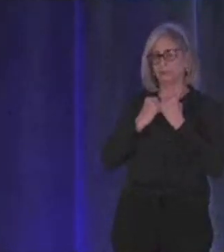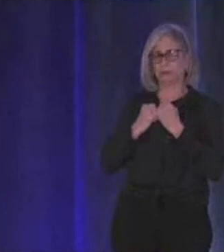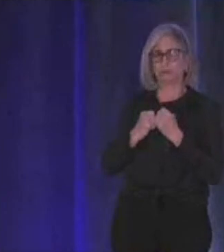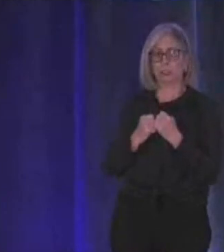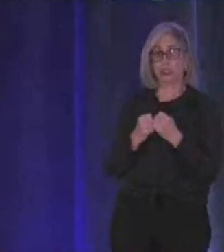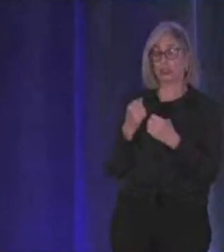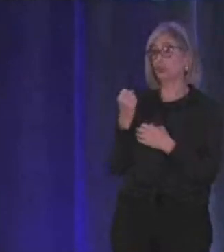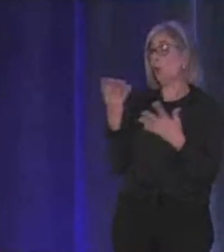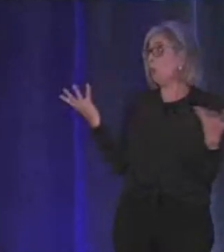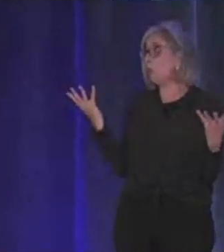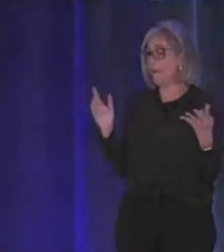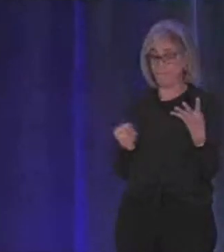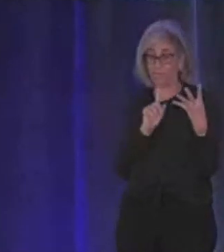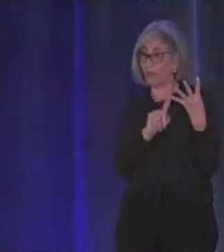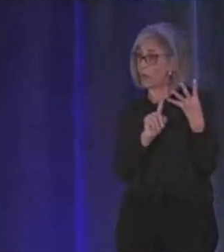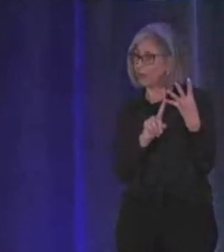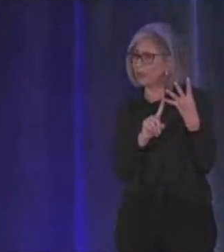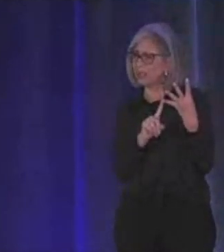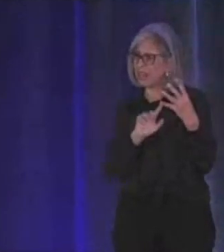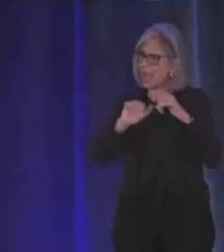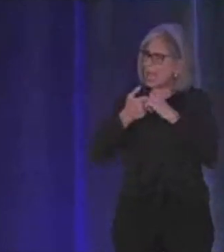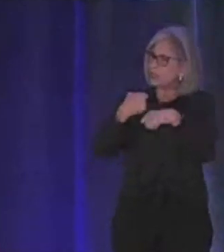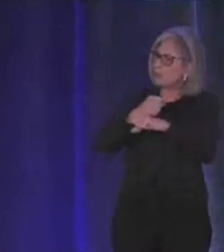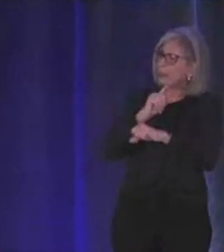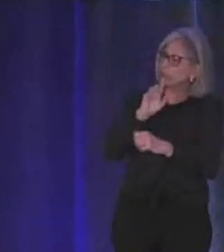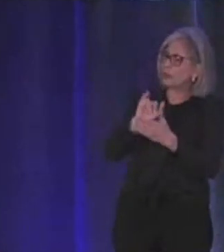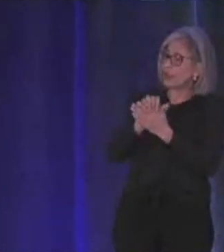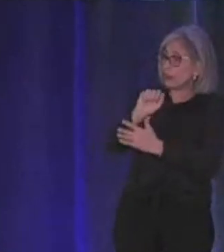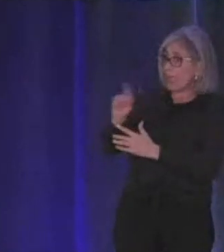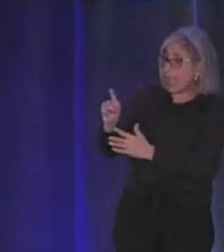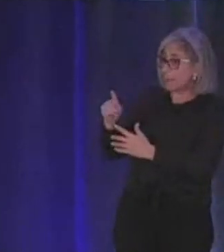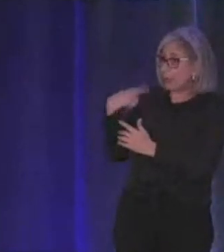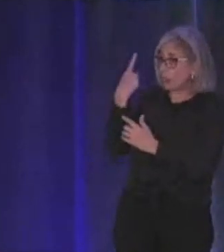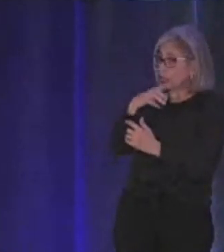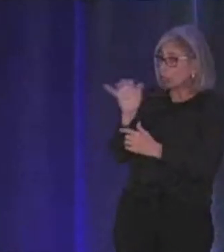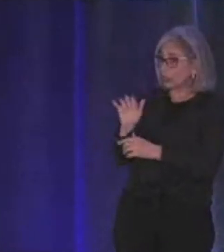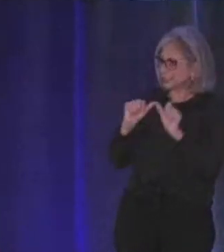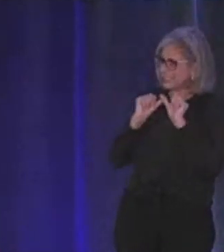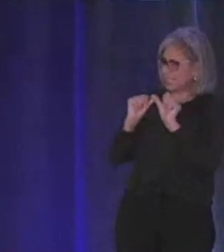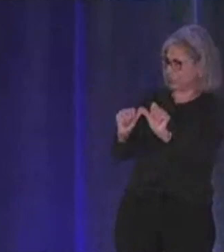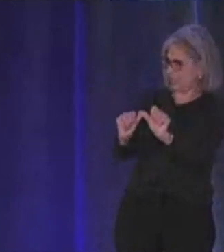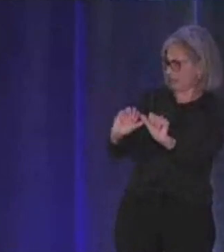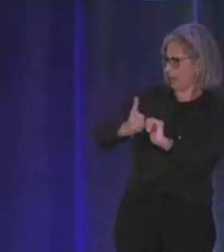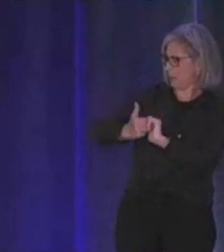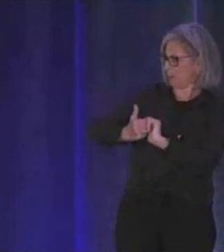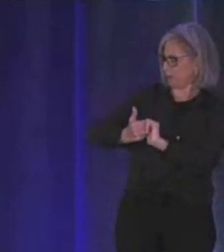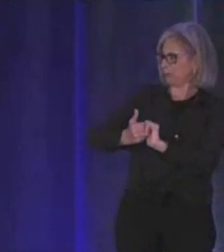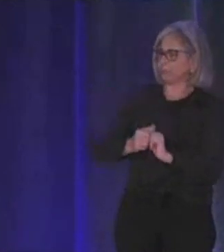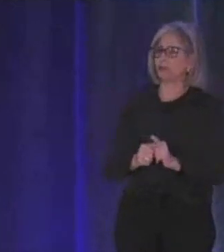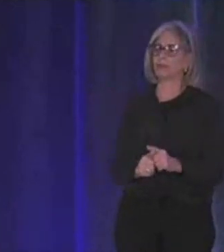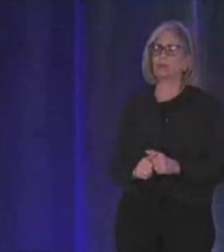And so, how will you make sure that your apps look consistent?